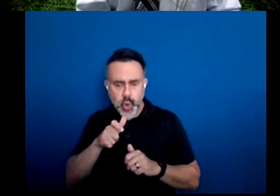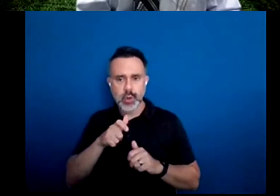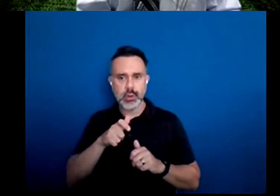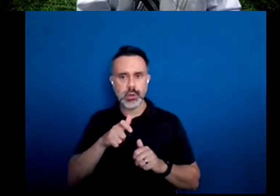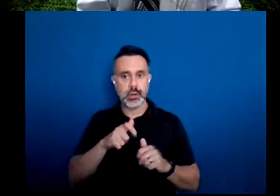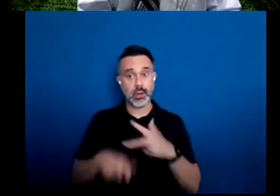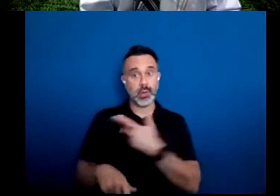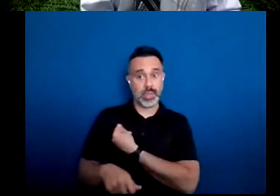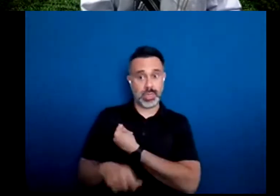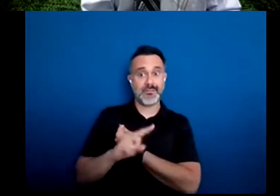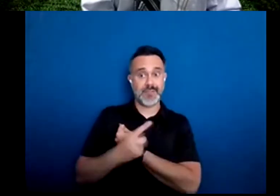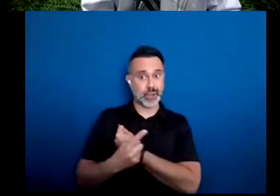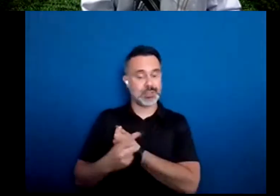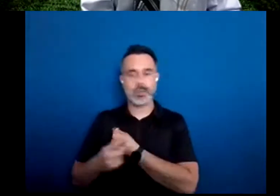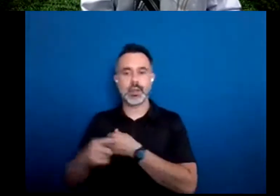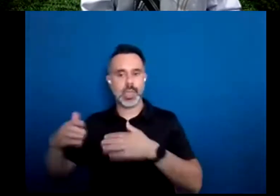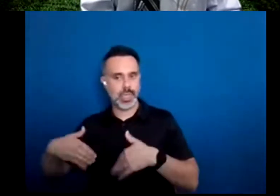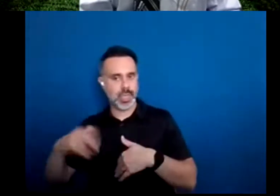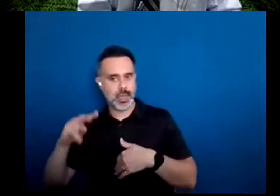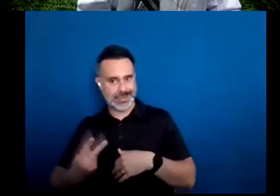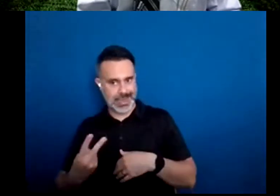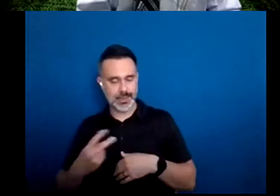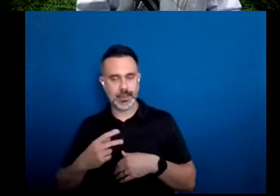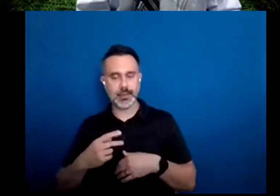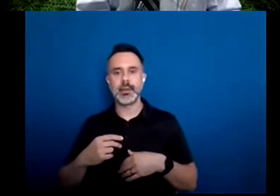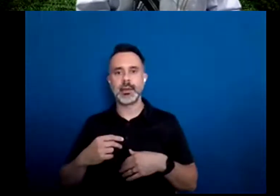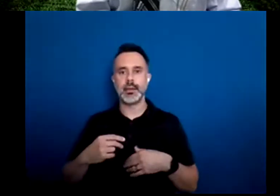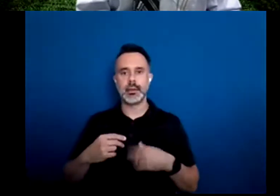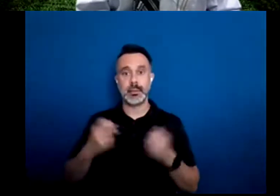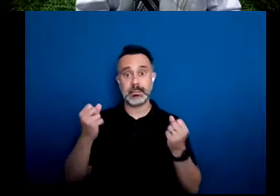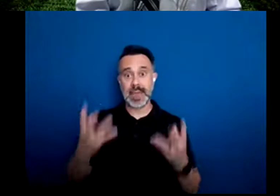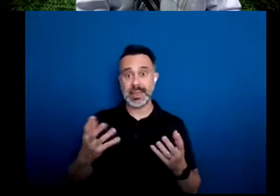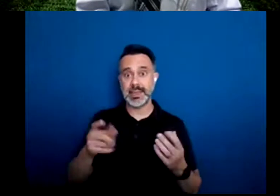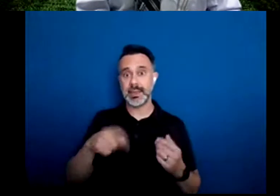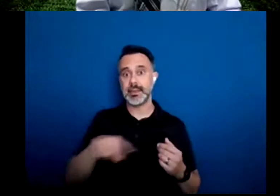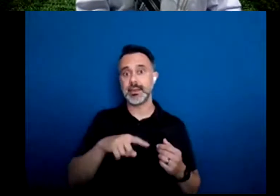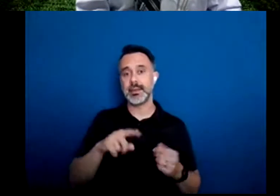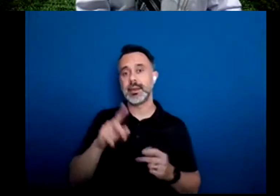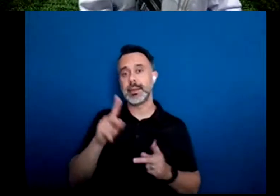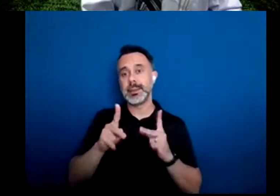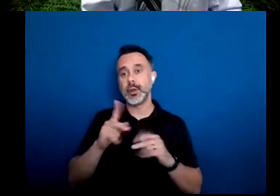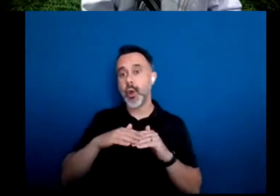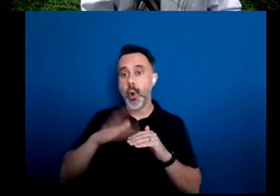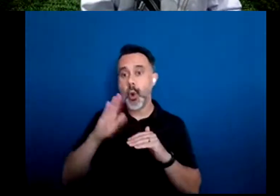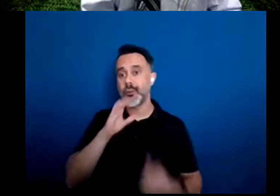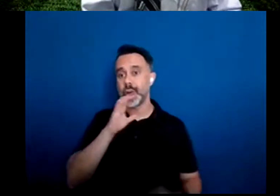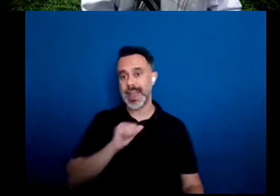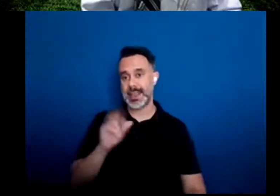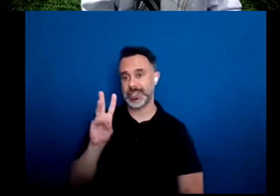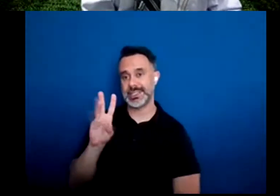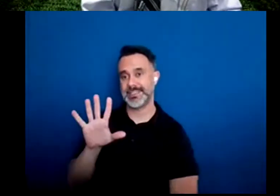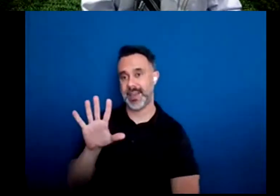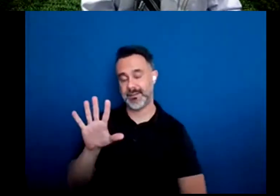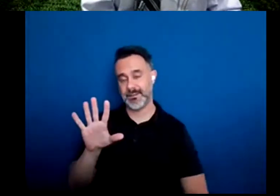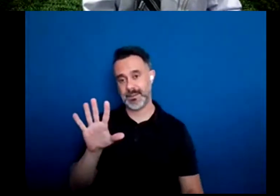their second dose. And a large percentage of them were actually people over the age of 65. So what we've done